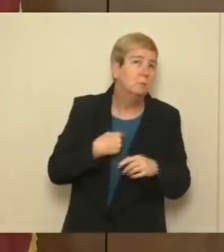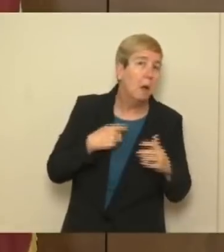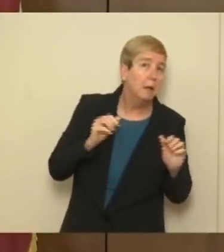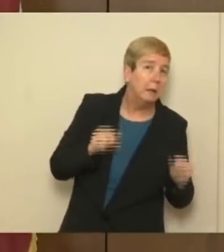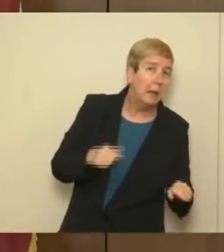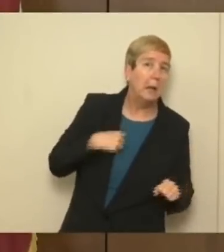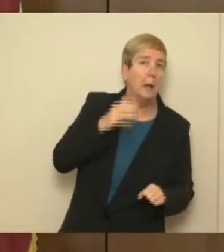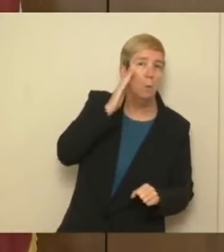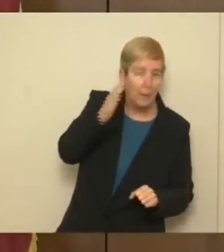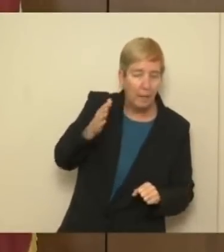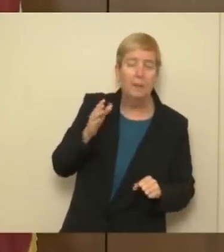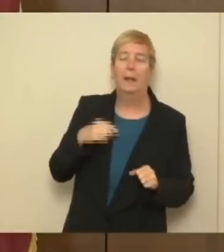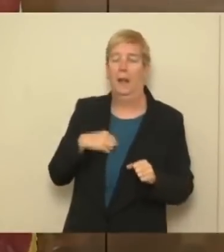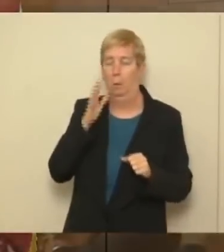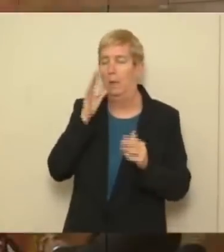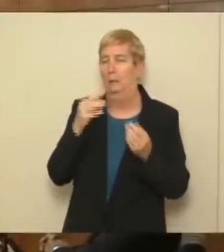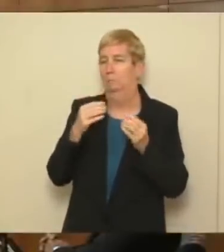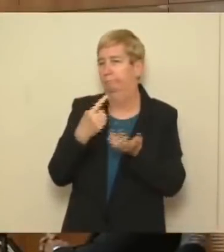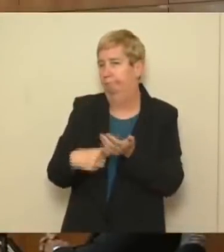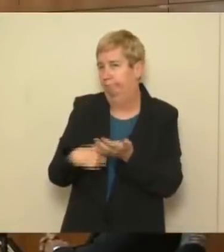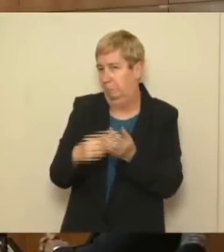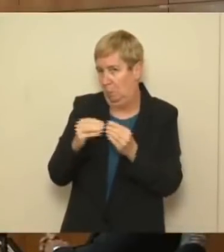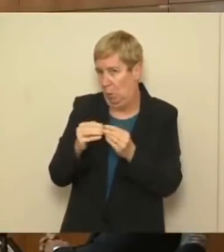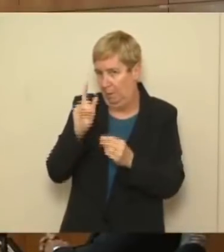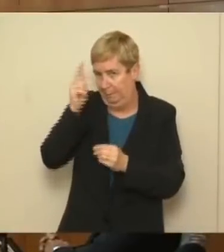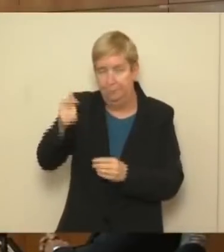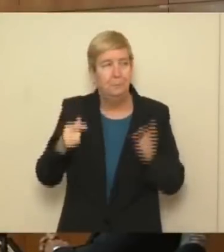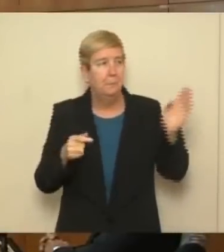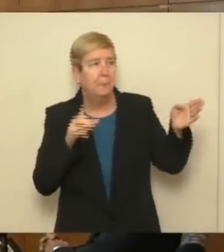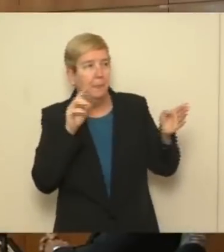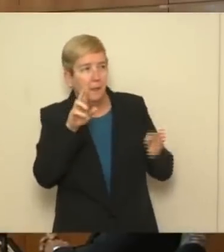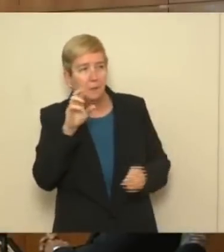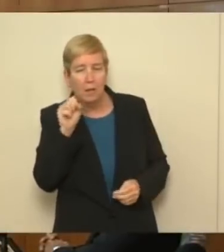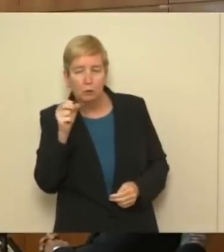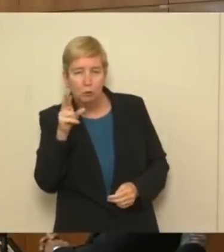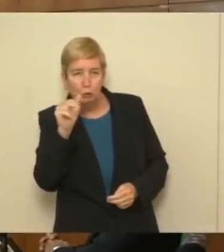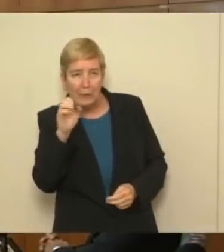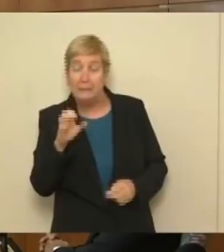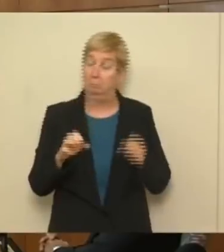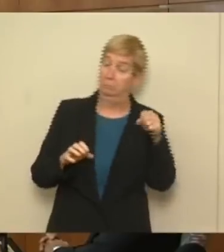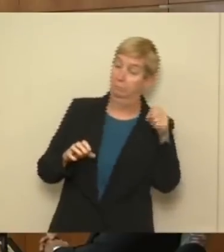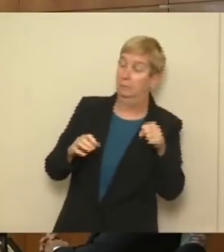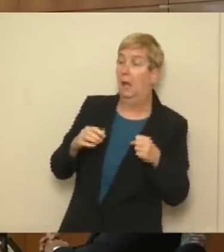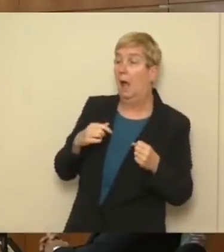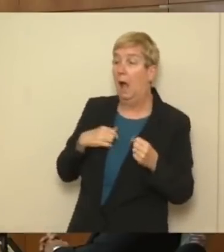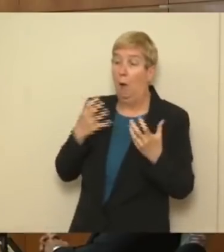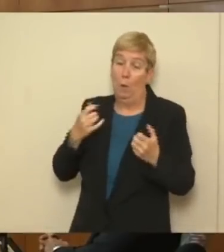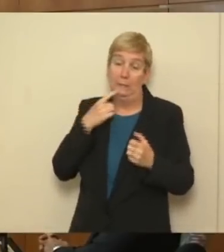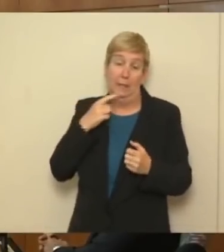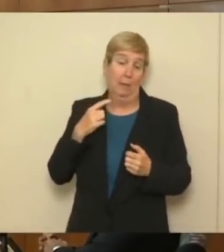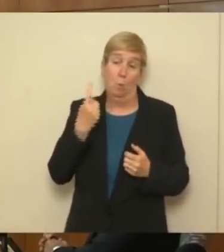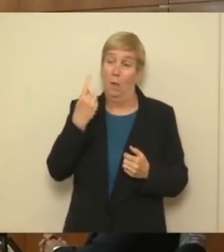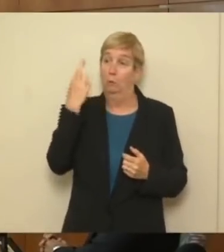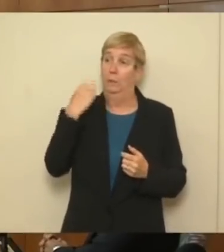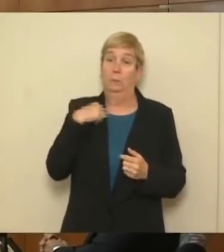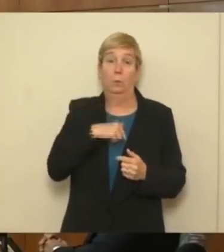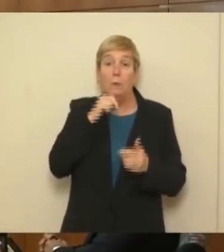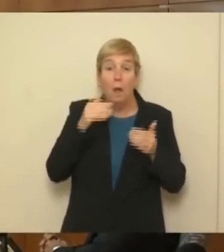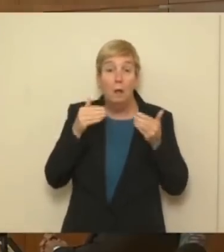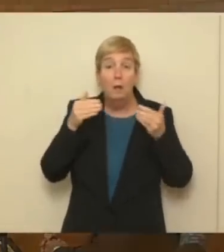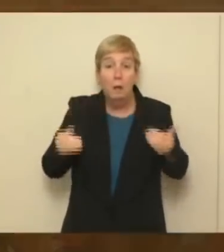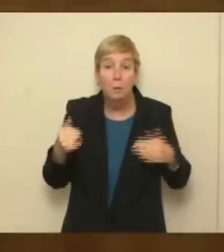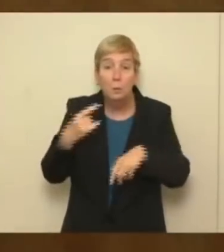to mitigate risk. Dr. Scrace? Yeah, I don't have too much to add. I think I was just going to say that the reason we're not moving forward today is because of what we're